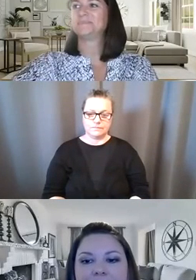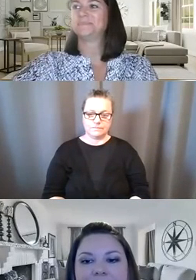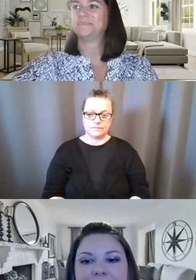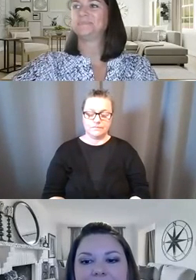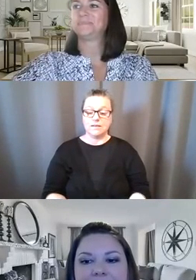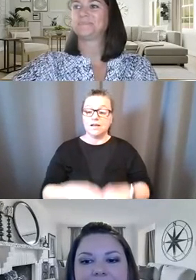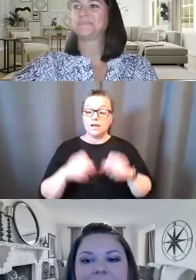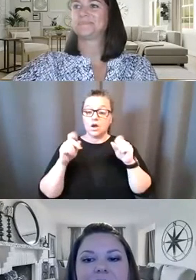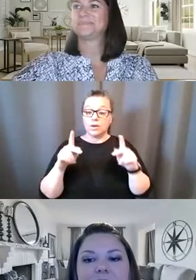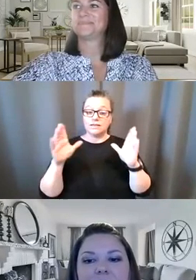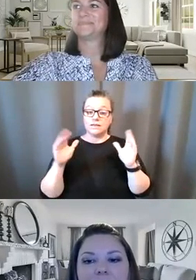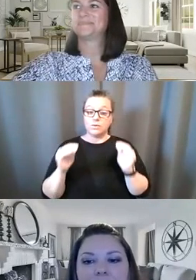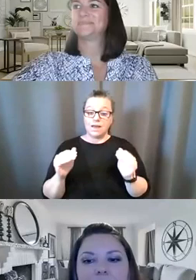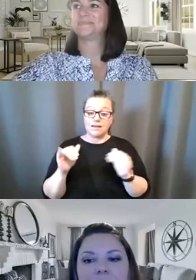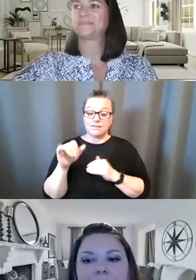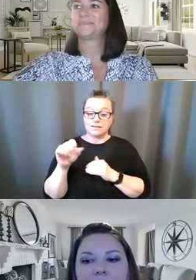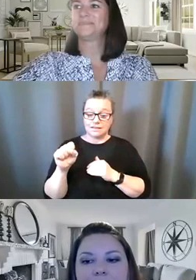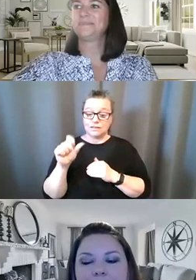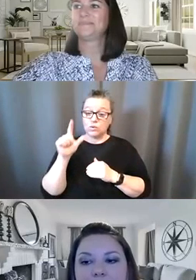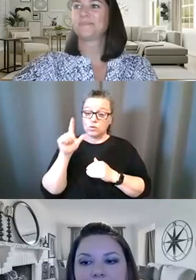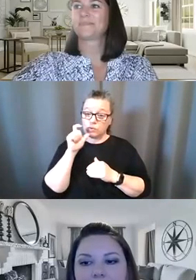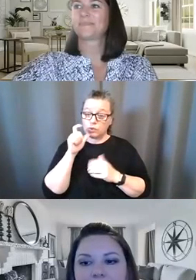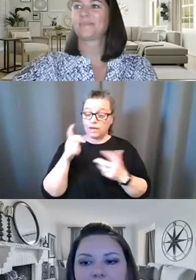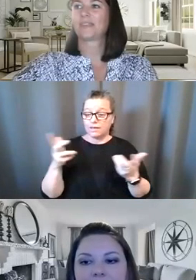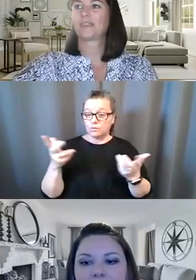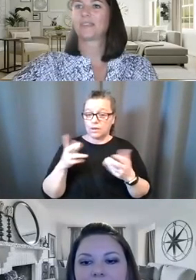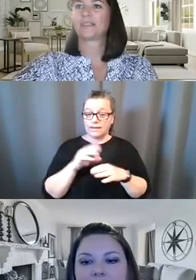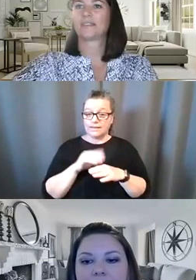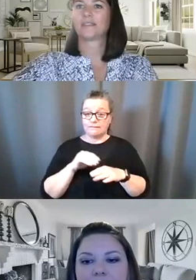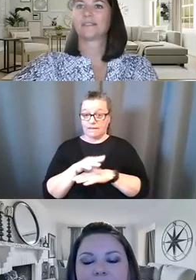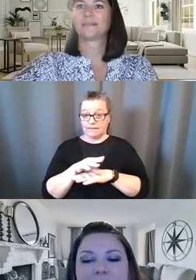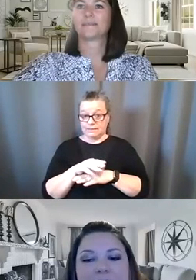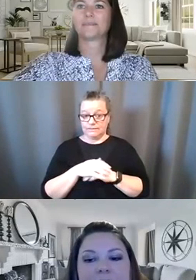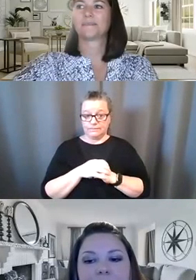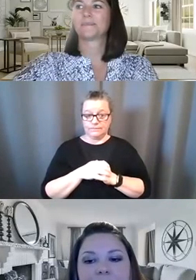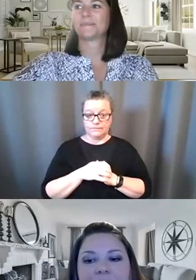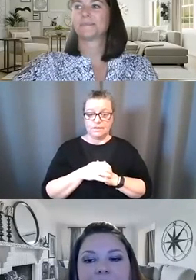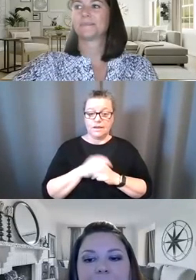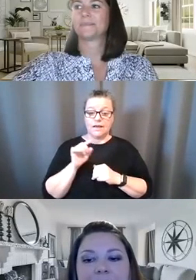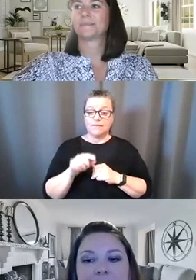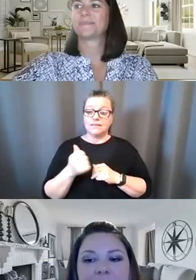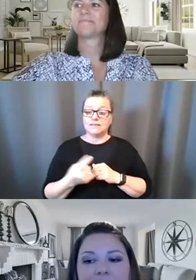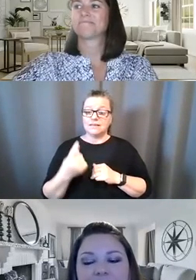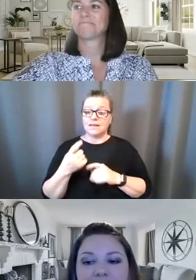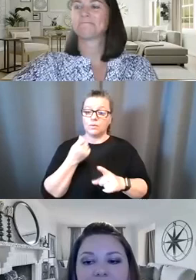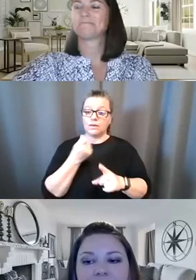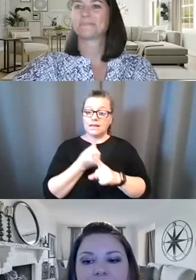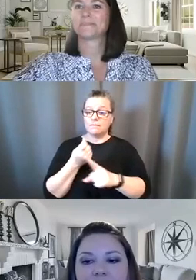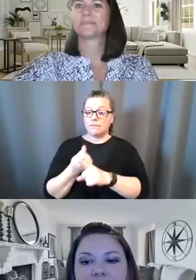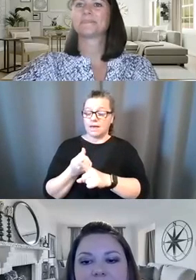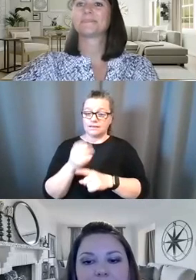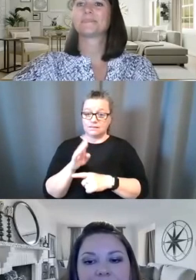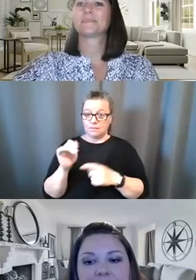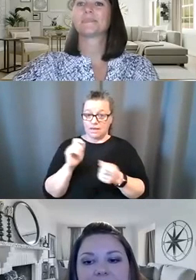All right, next is who and what is affected. This is anyone impacted by the